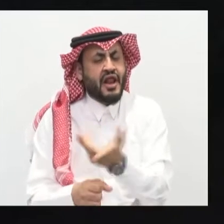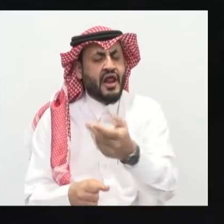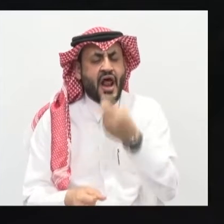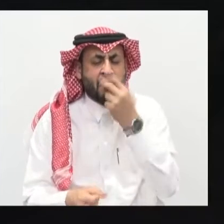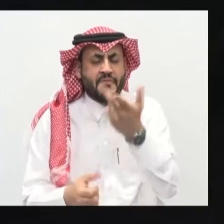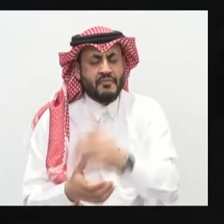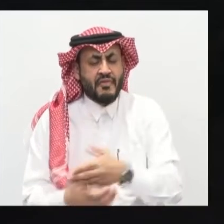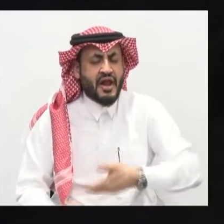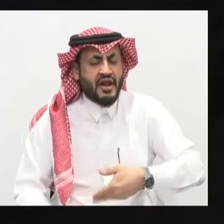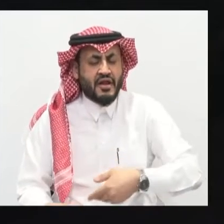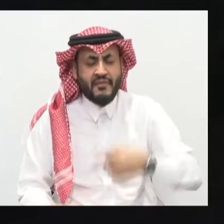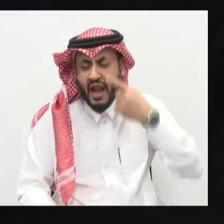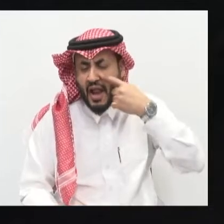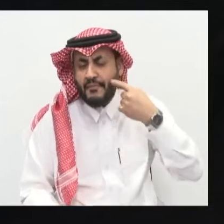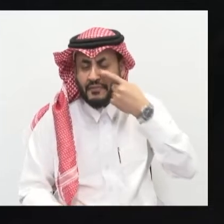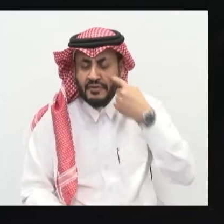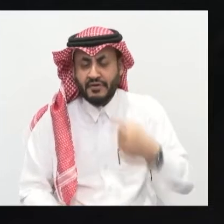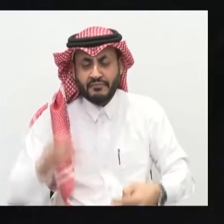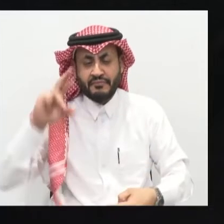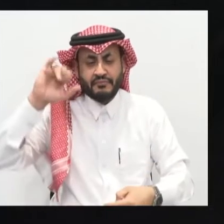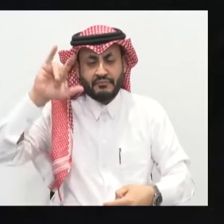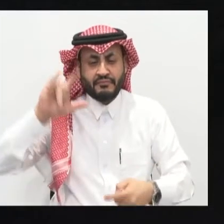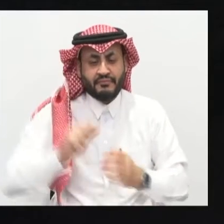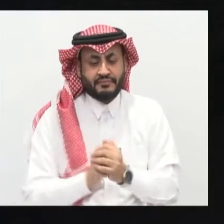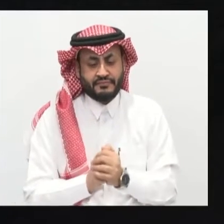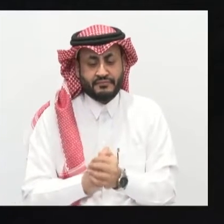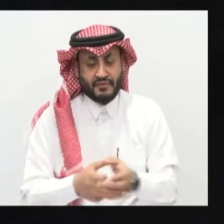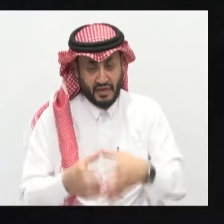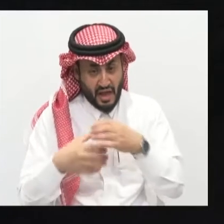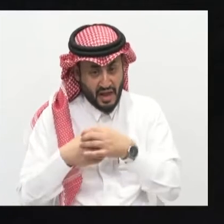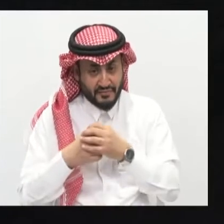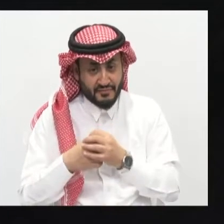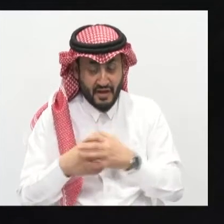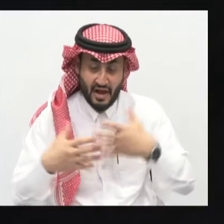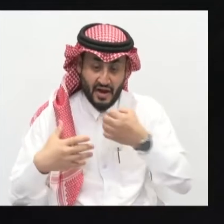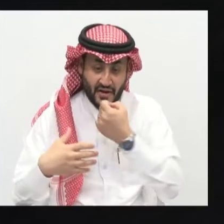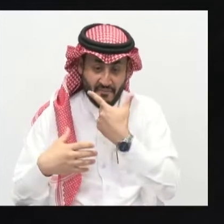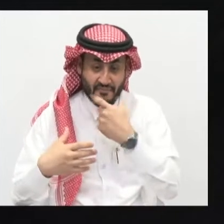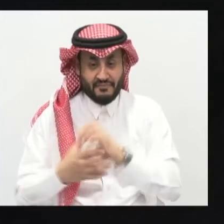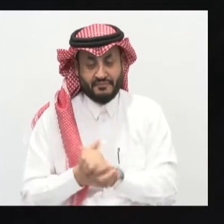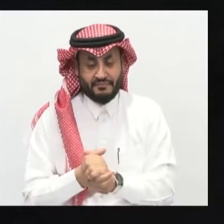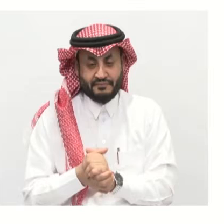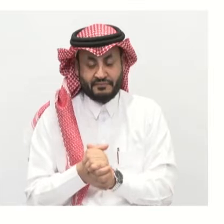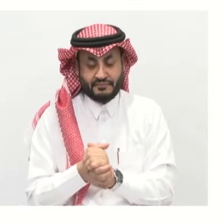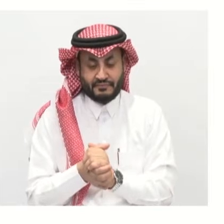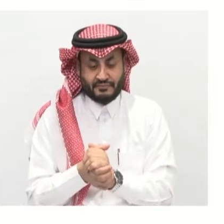eat? They cry, right? And then when they get the bottle, they're happy,